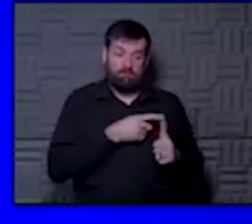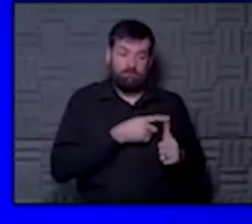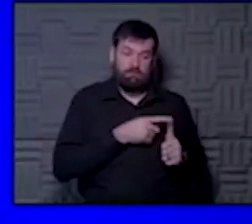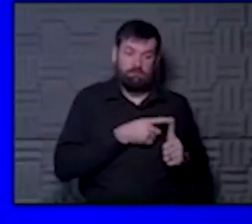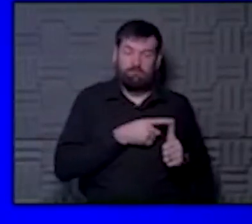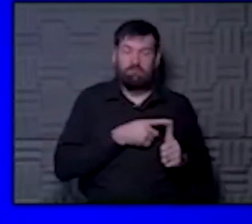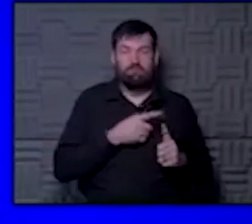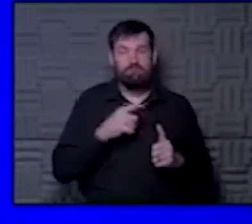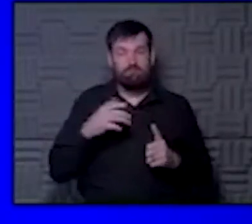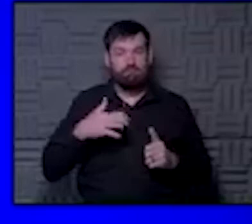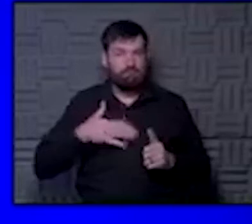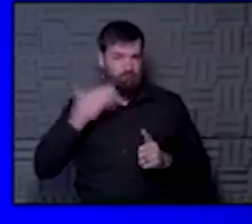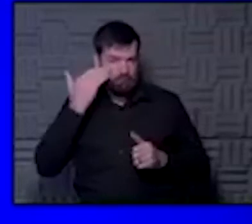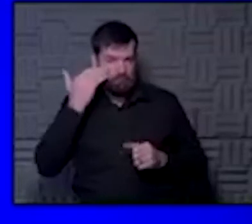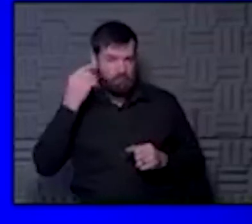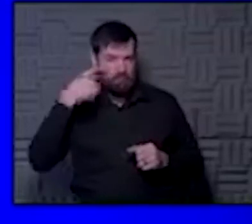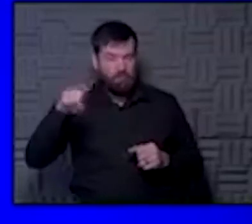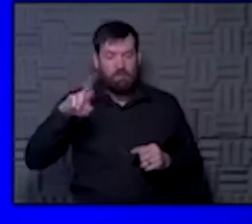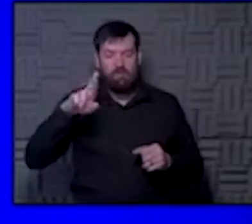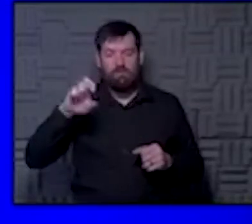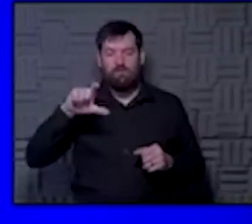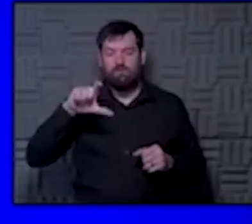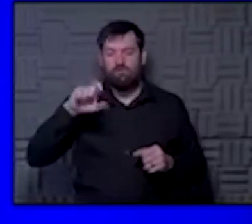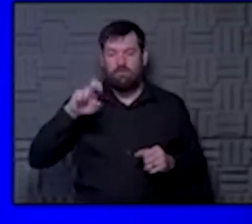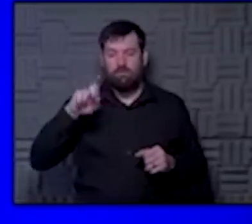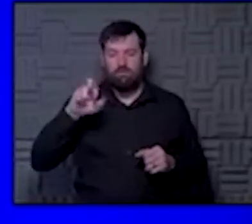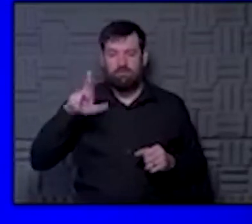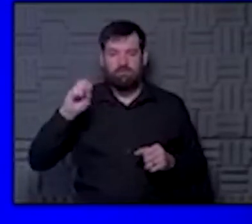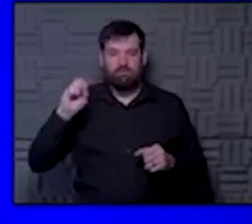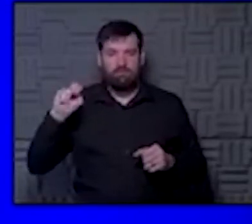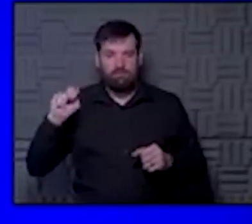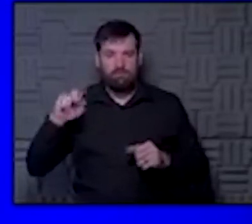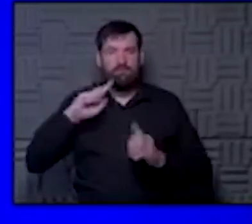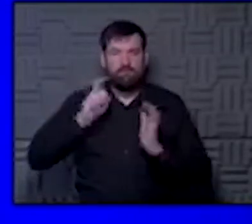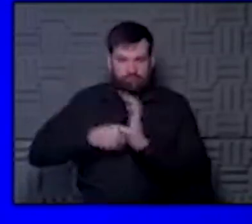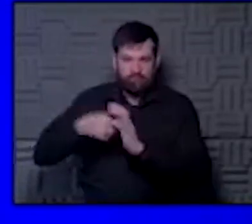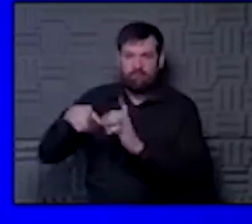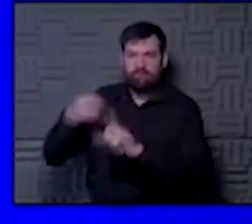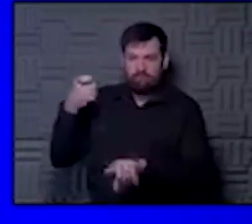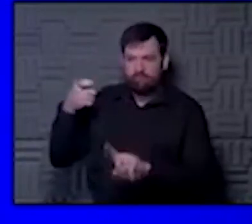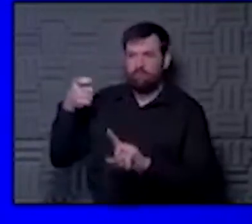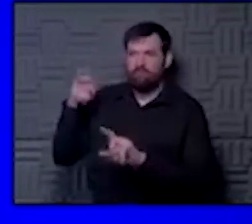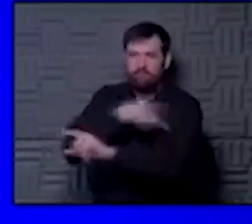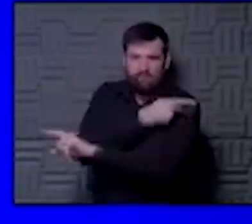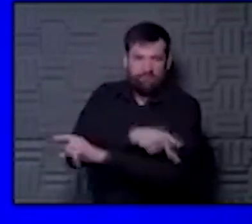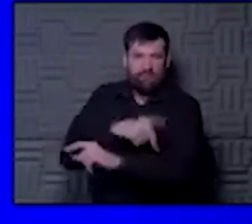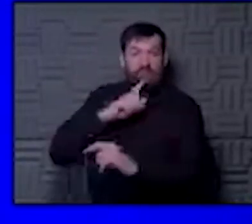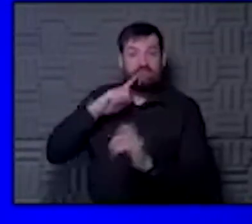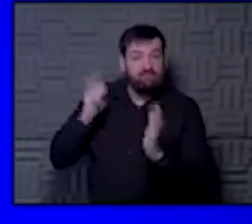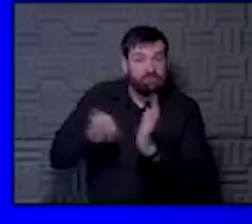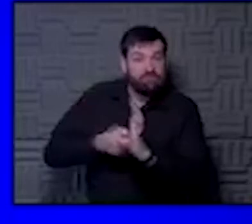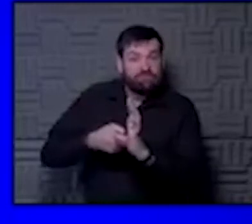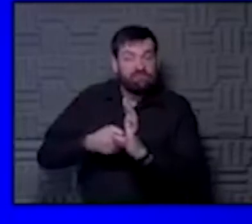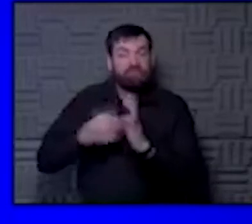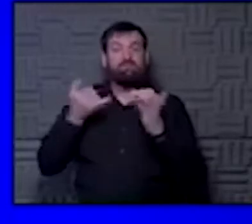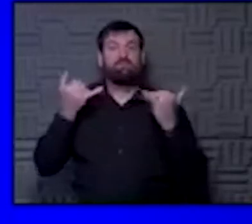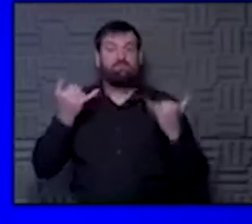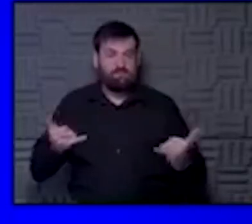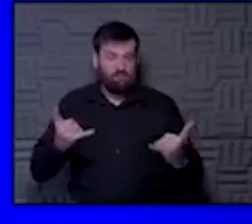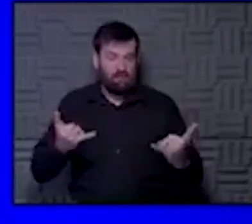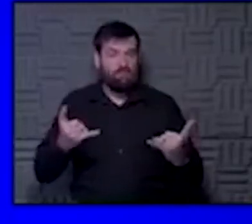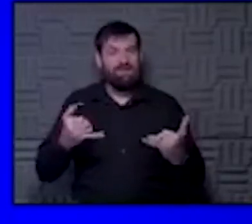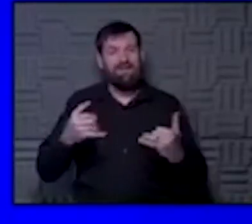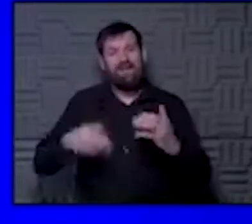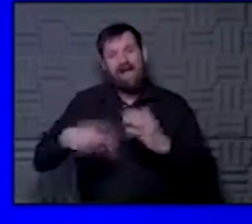at least I know for the Regeneron, I believe they were originally identified in patients. So these are identified and known that they have high